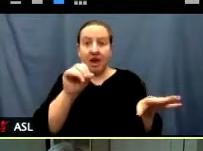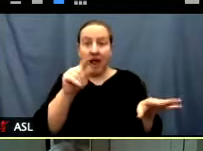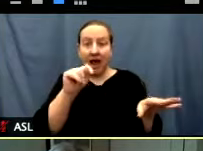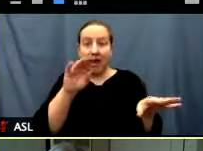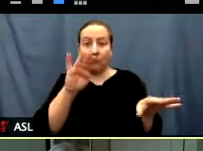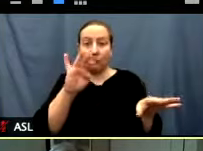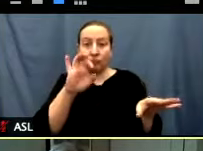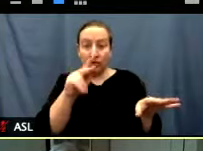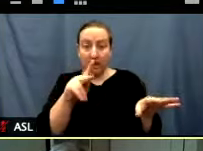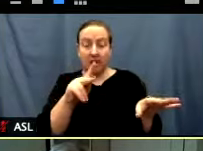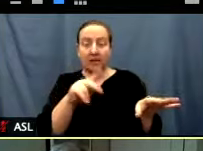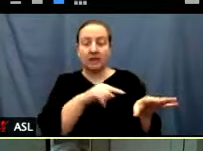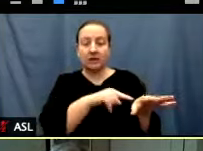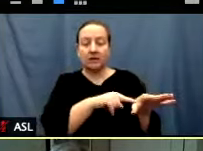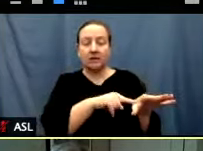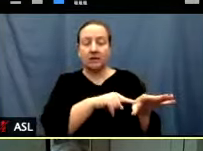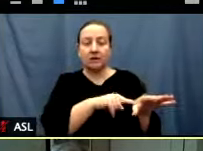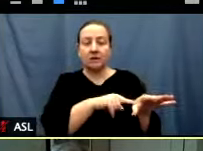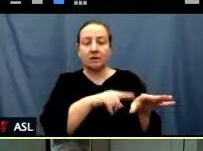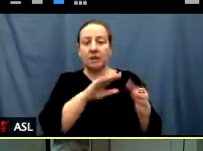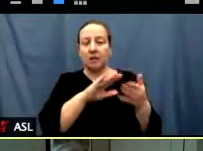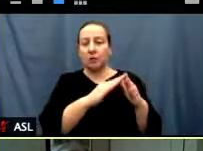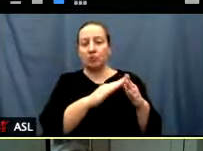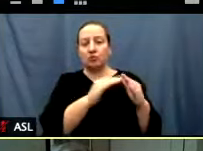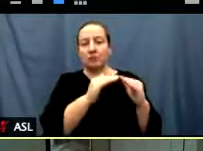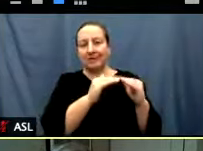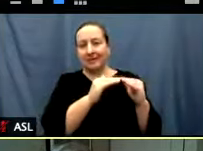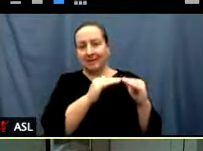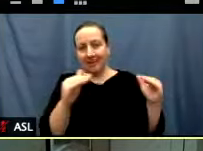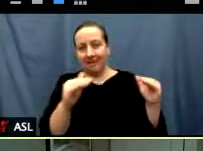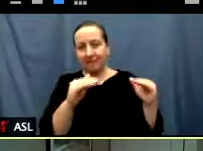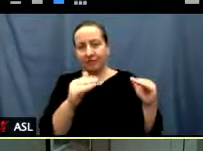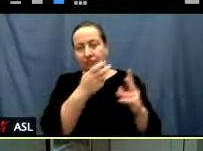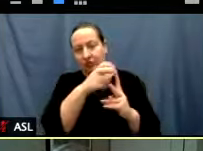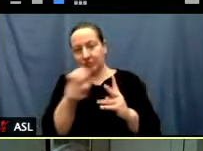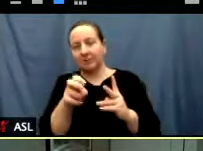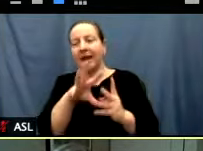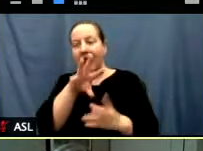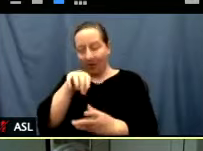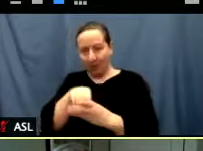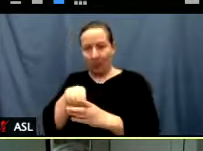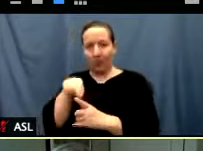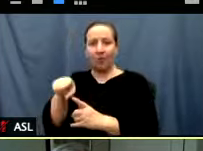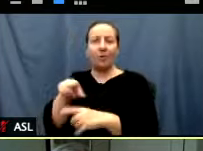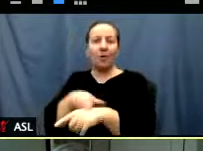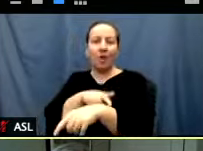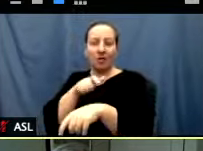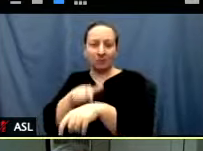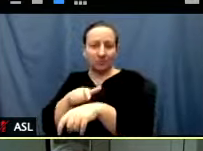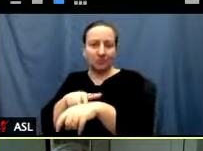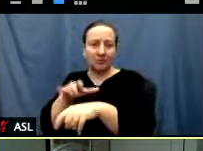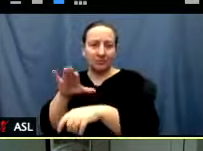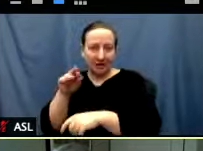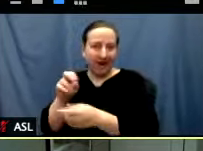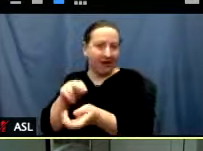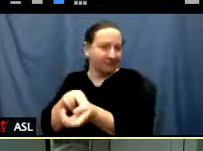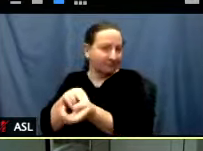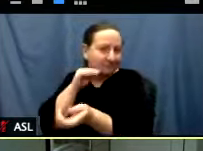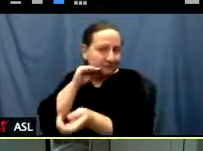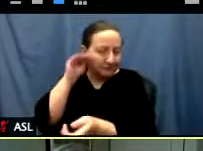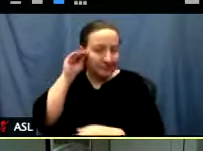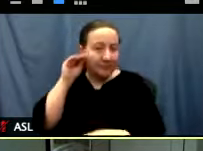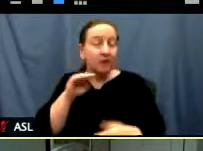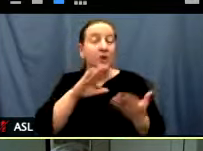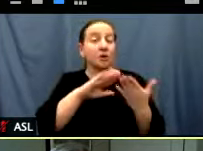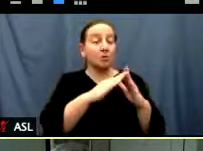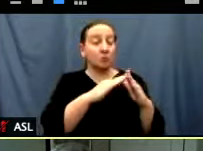track with community level transmission. And that includes long-term care facilities as well. So as we see community